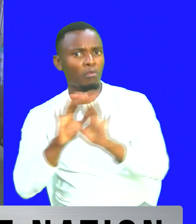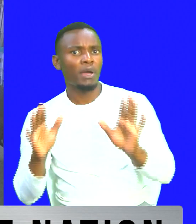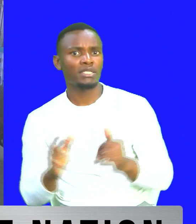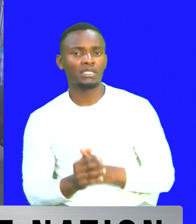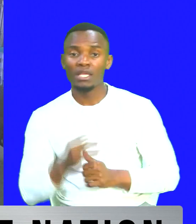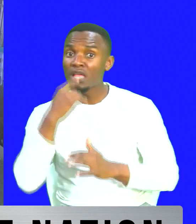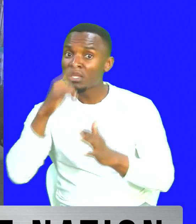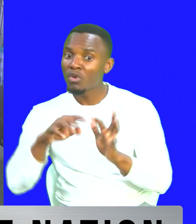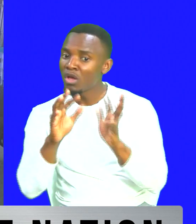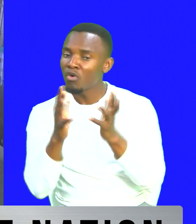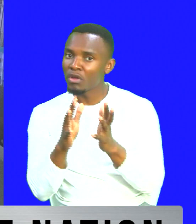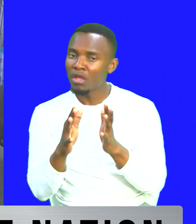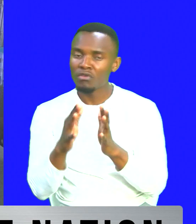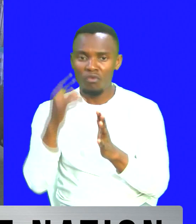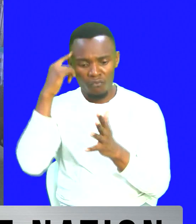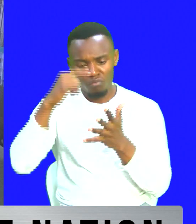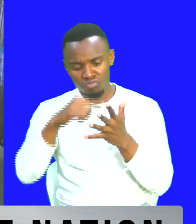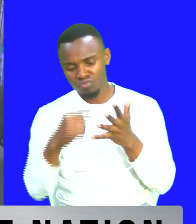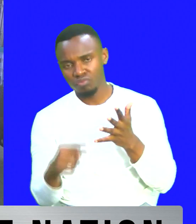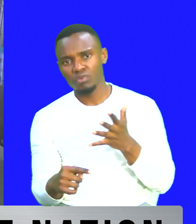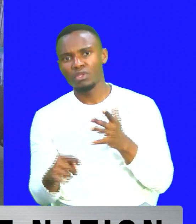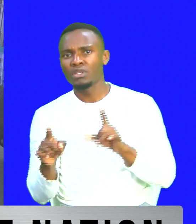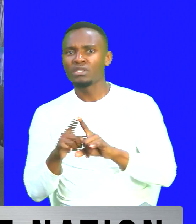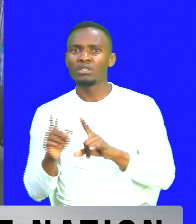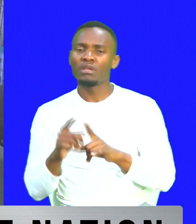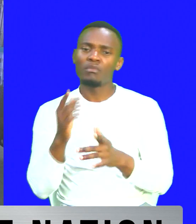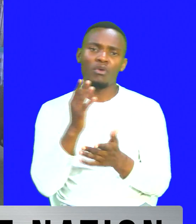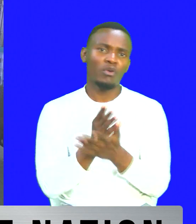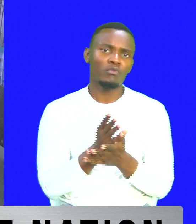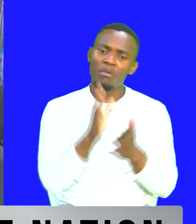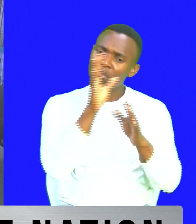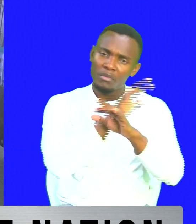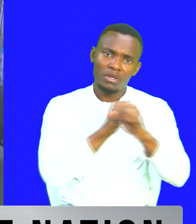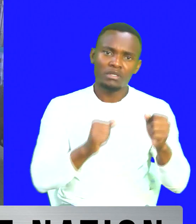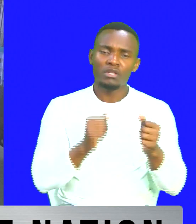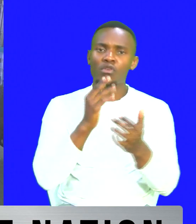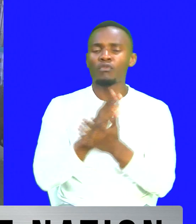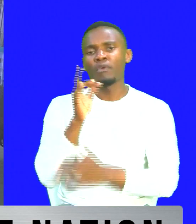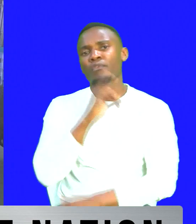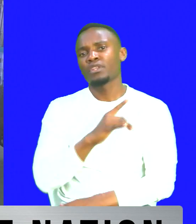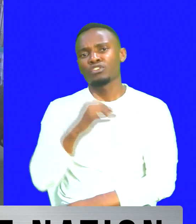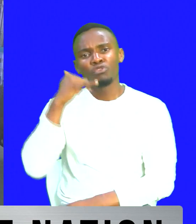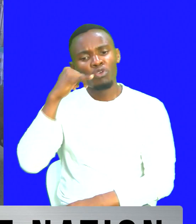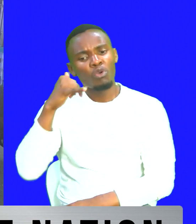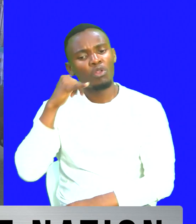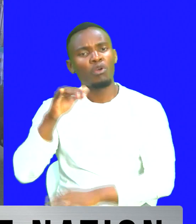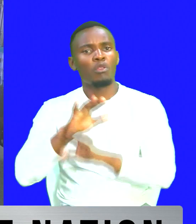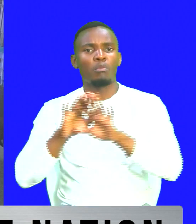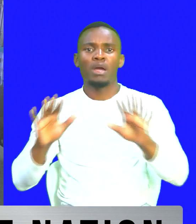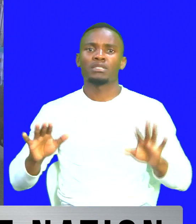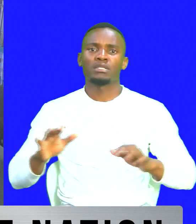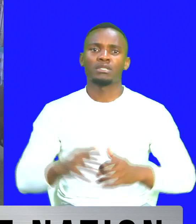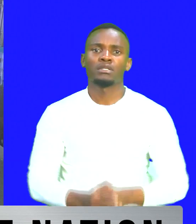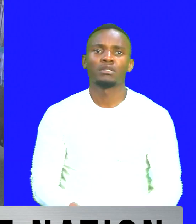Akamwambia congratulations for ABCD, and that was confirmed by number 1, that he got the call from Joseph, the president